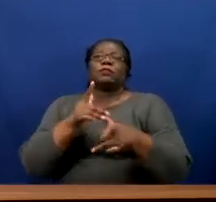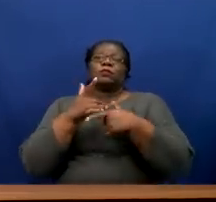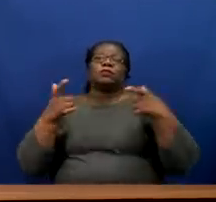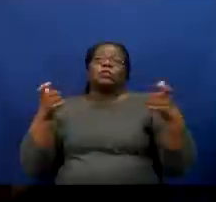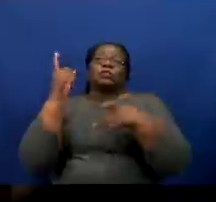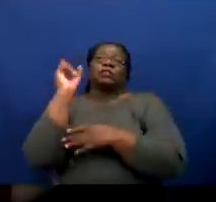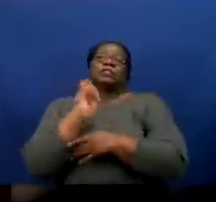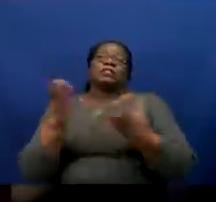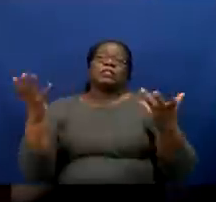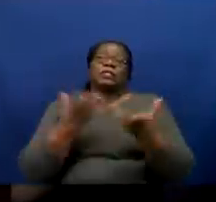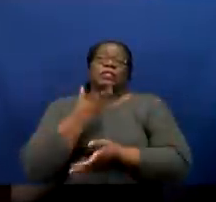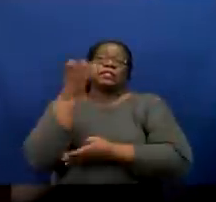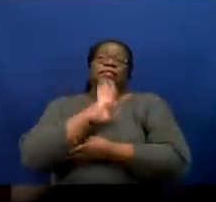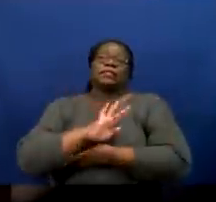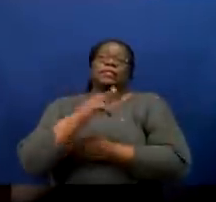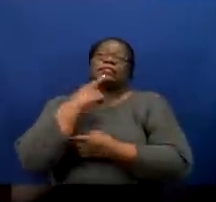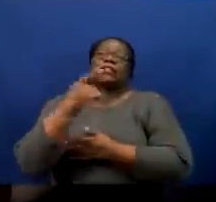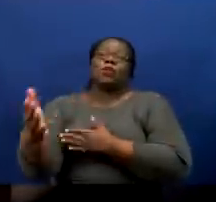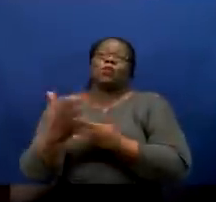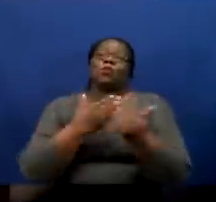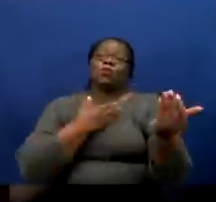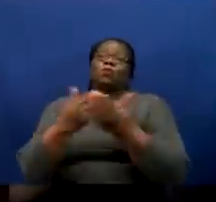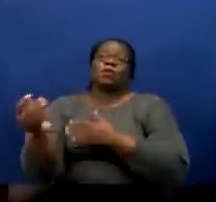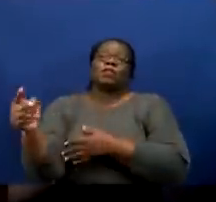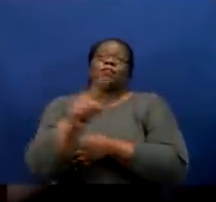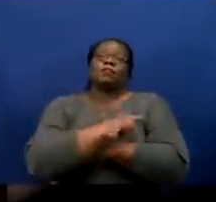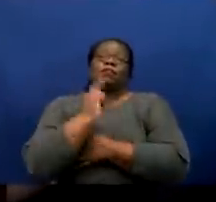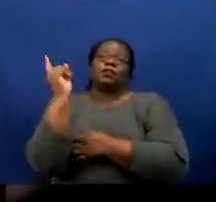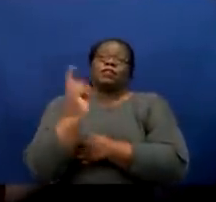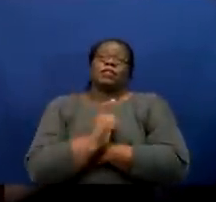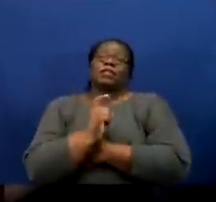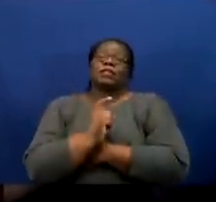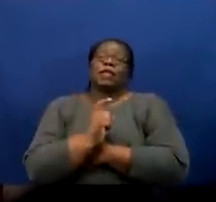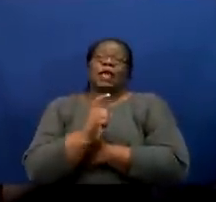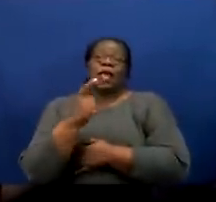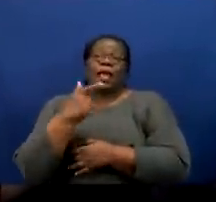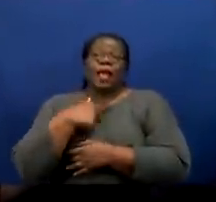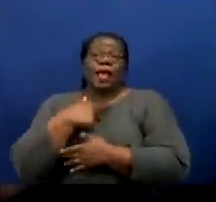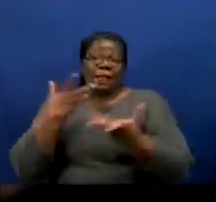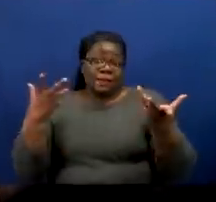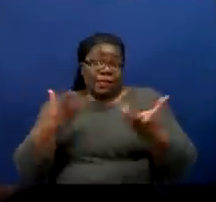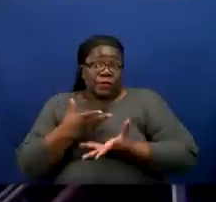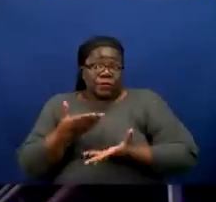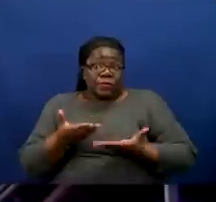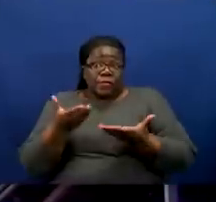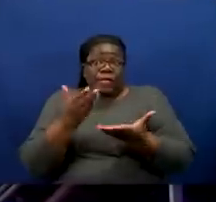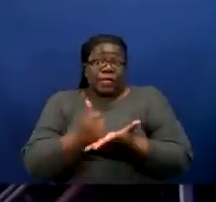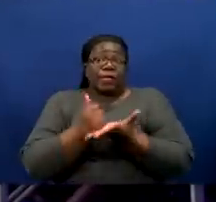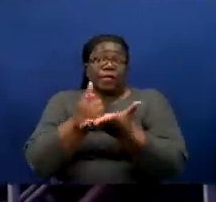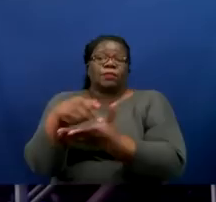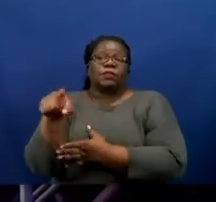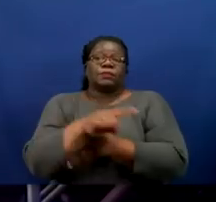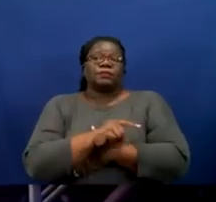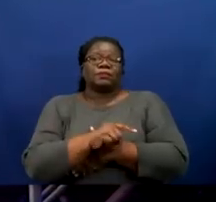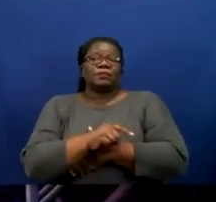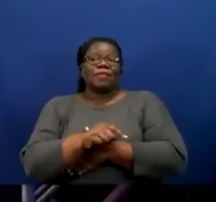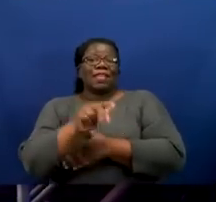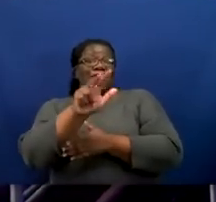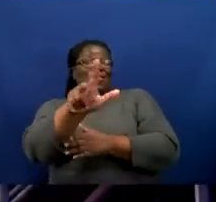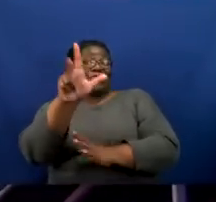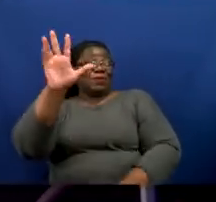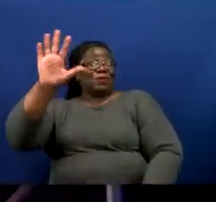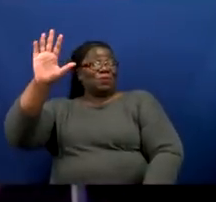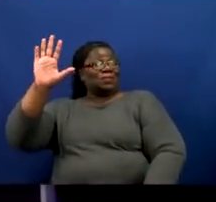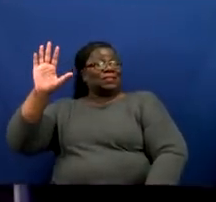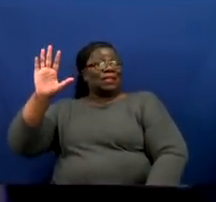this place. And God says, whatever you need, I'm available to help you. Can I find 3 witnesses in here